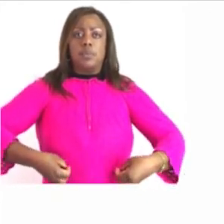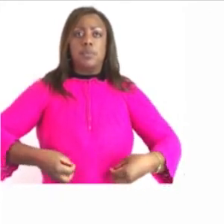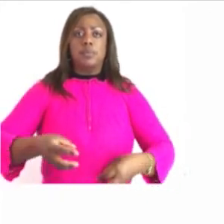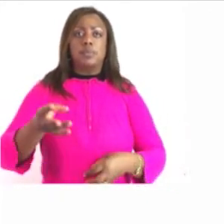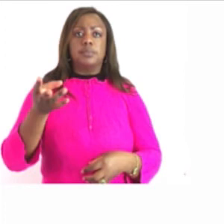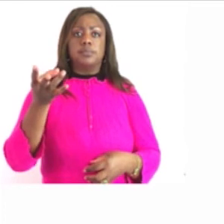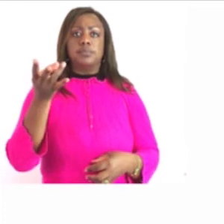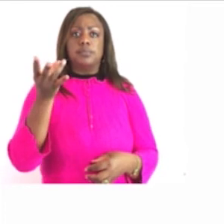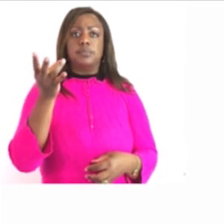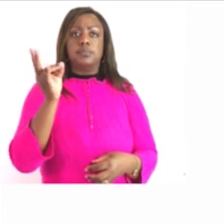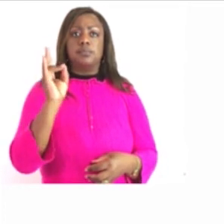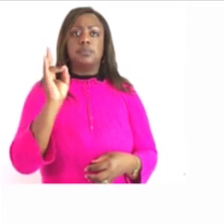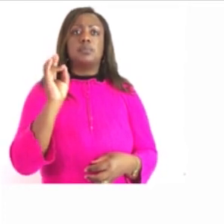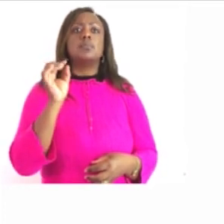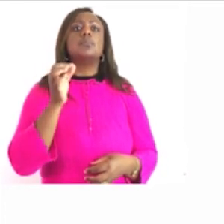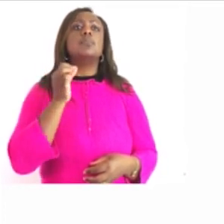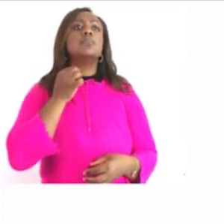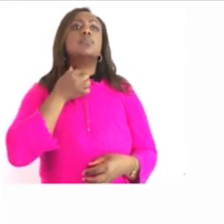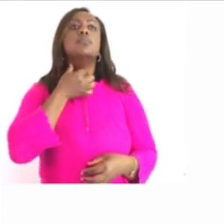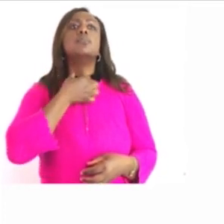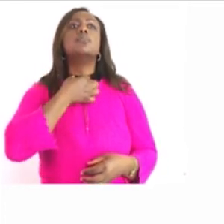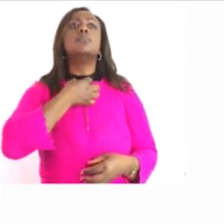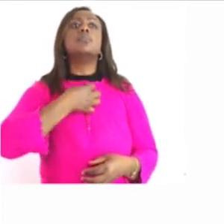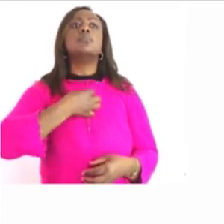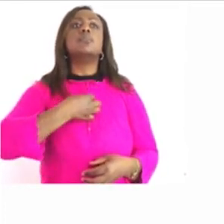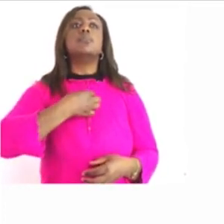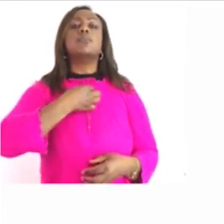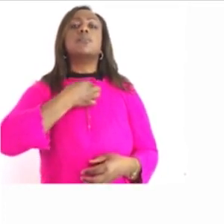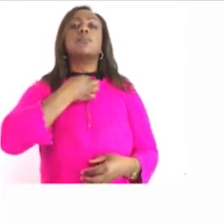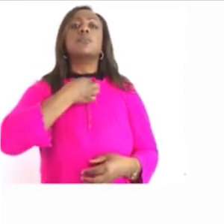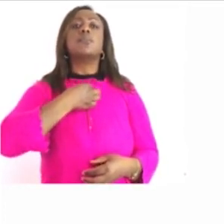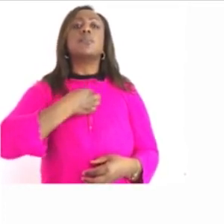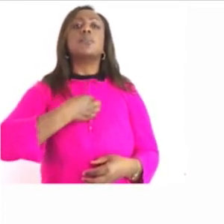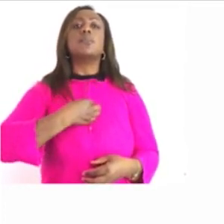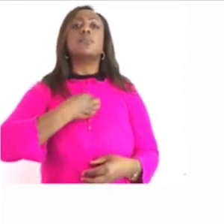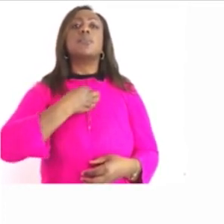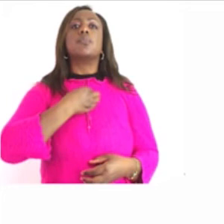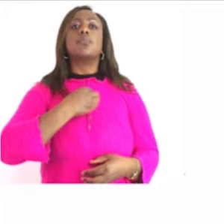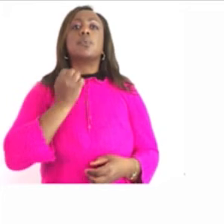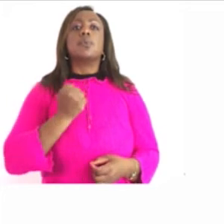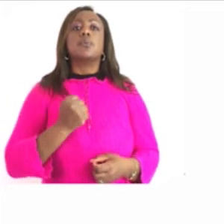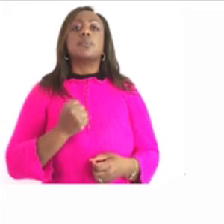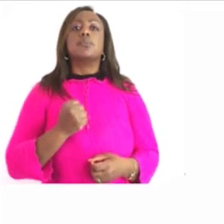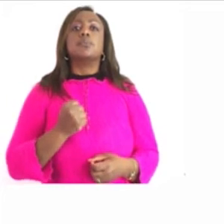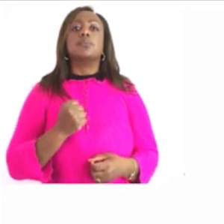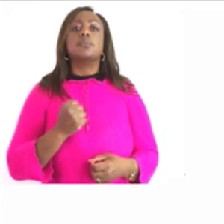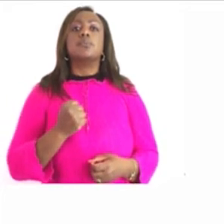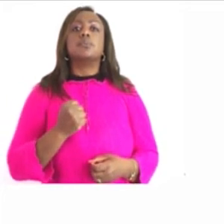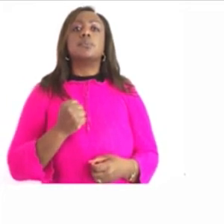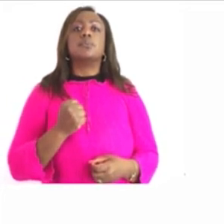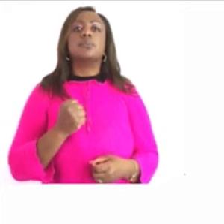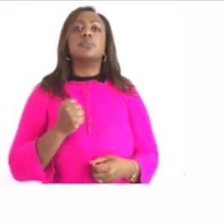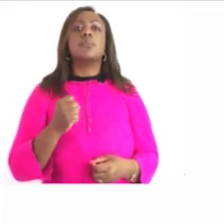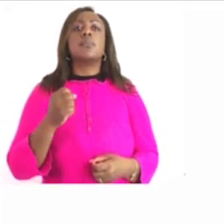number 5, we have the left lung. We have lungs. One has to be on the left and the other one has to be on the right. And then number 5